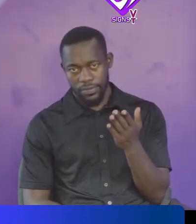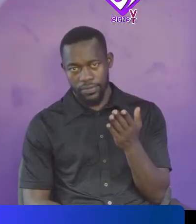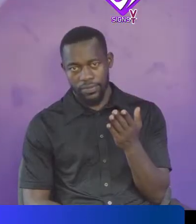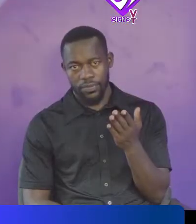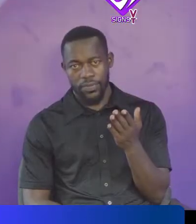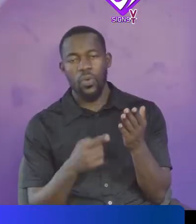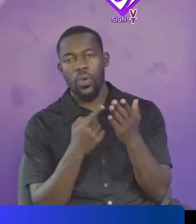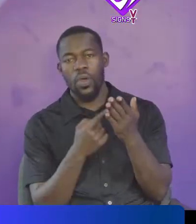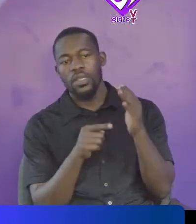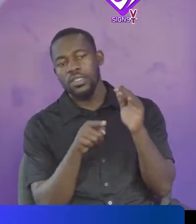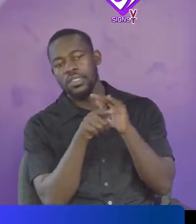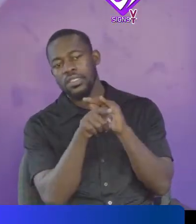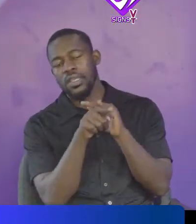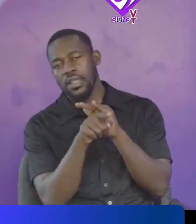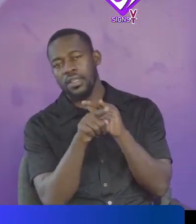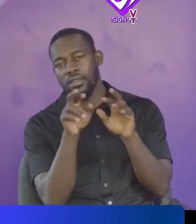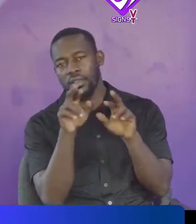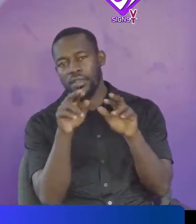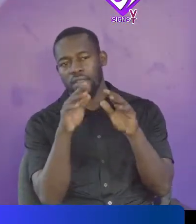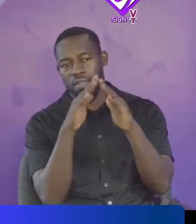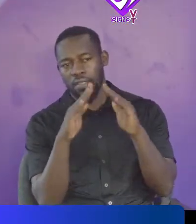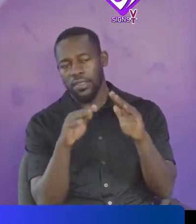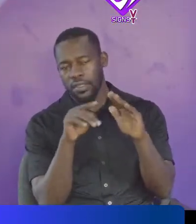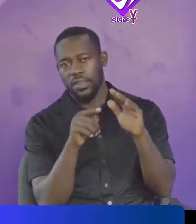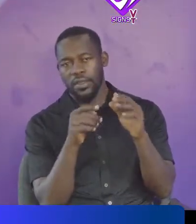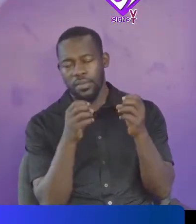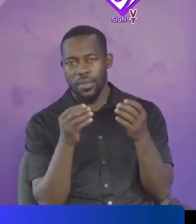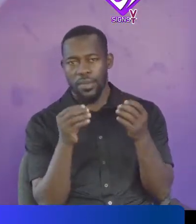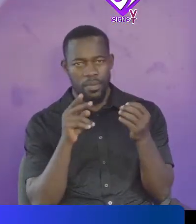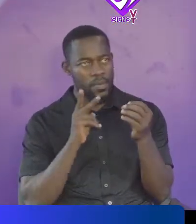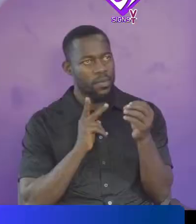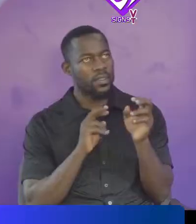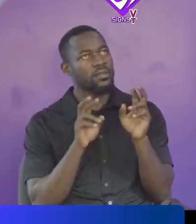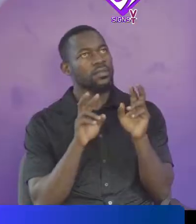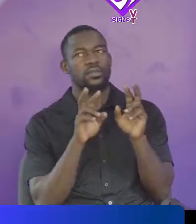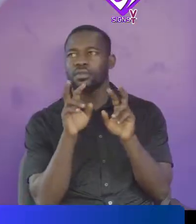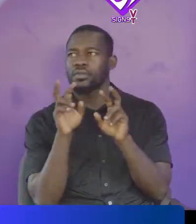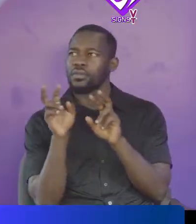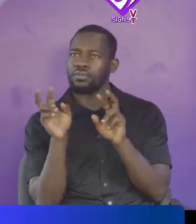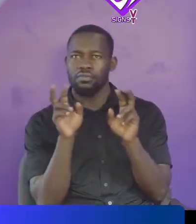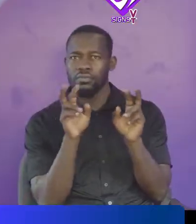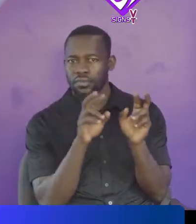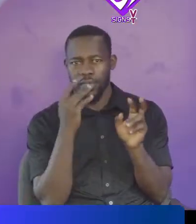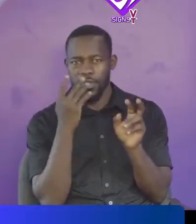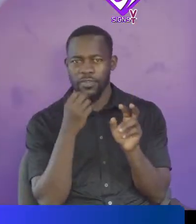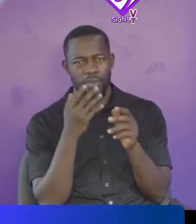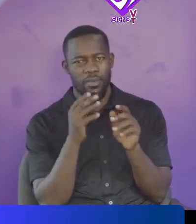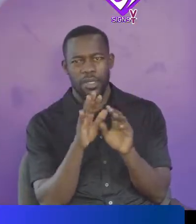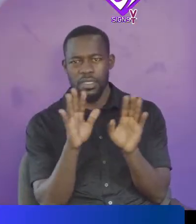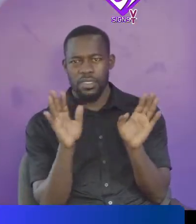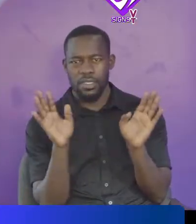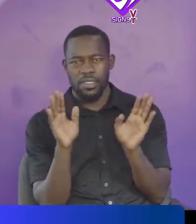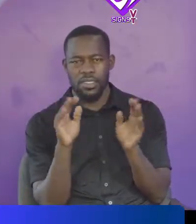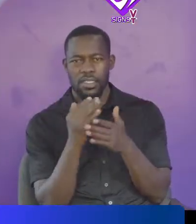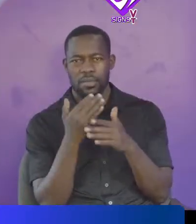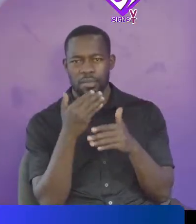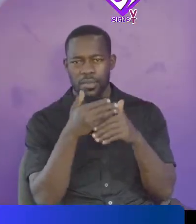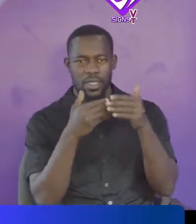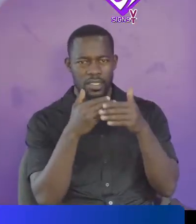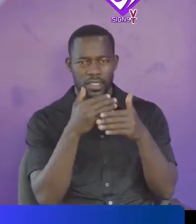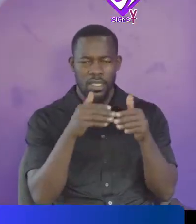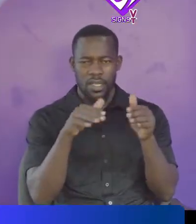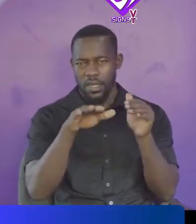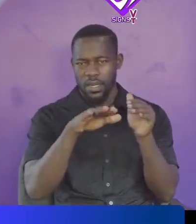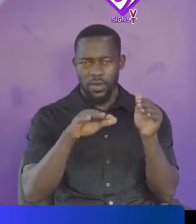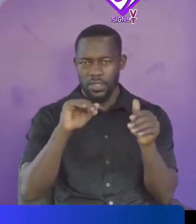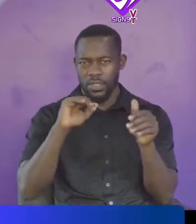is inside? Because many people look at it as a monument. You see some of the monuments that are in town of Tom Mboya and